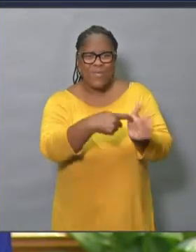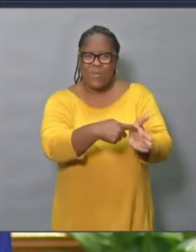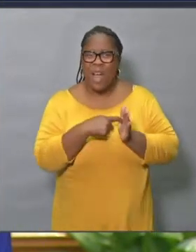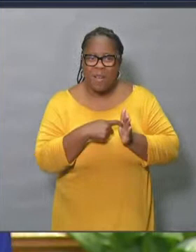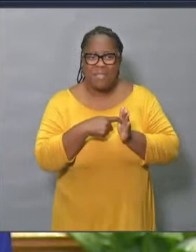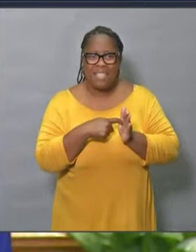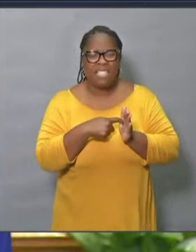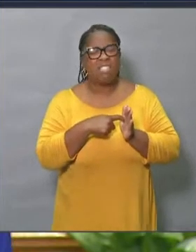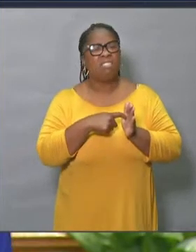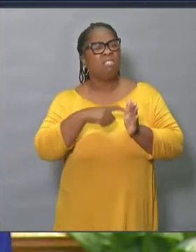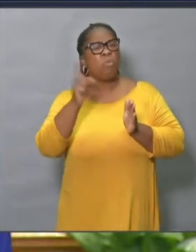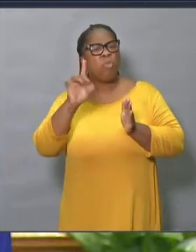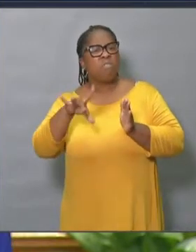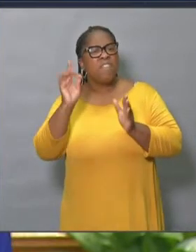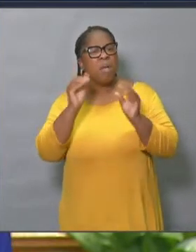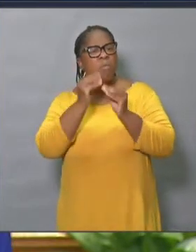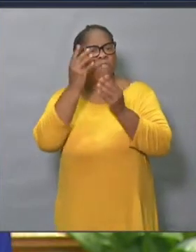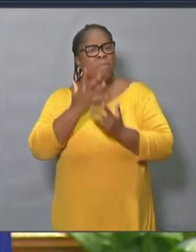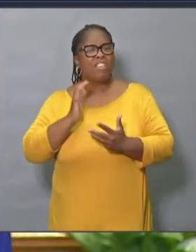are available on our website,